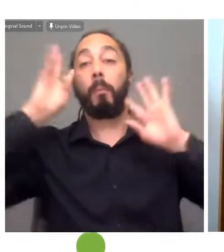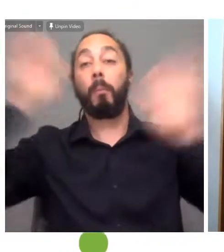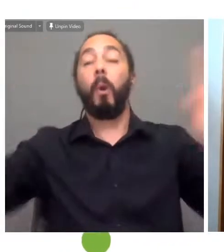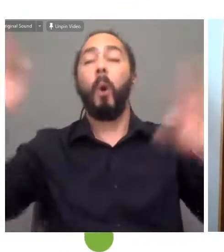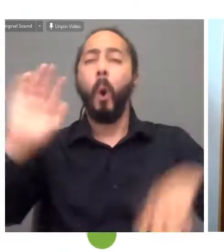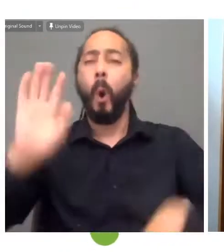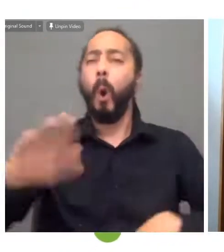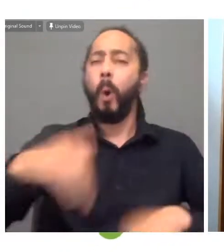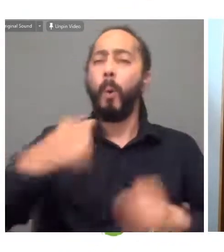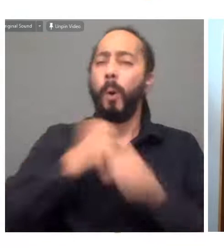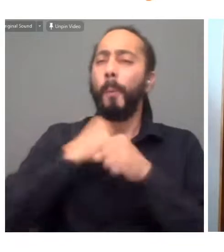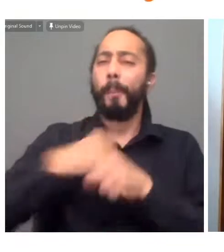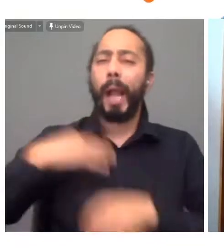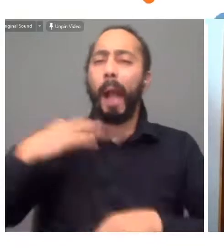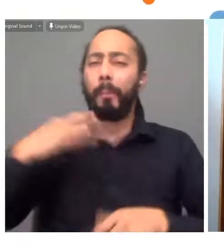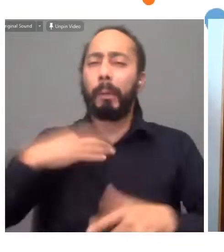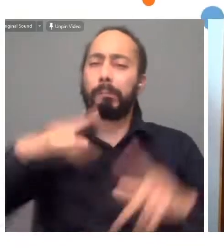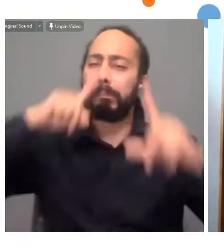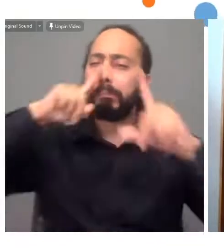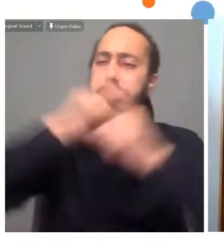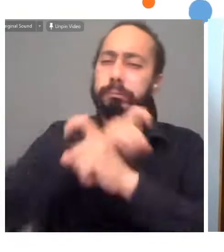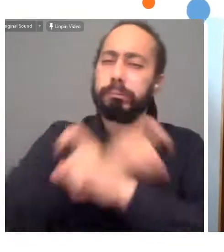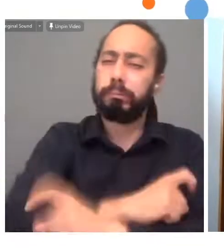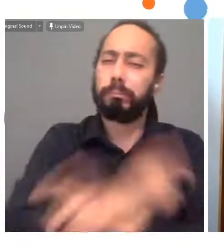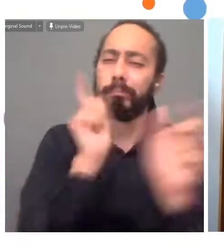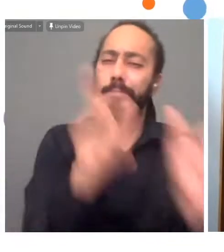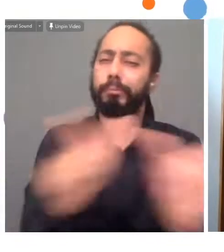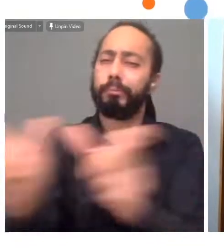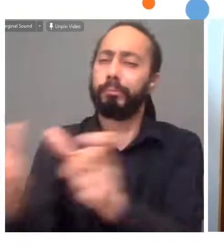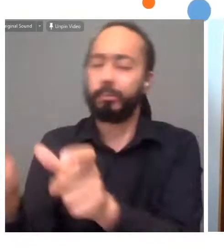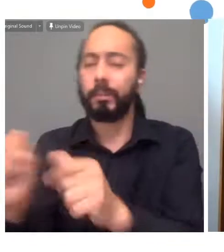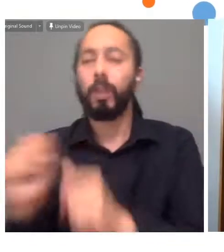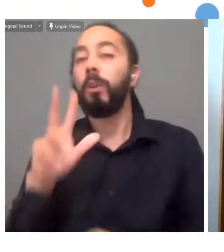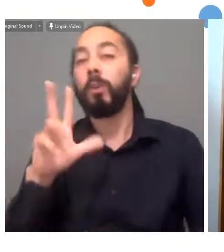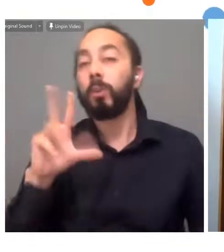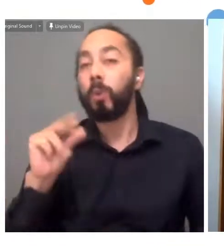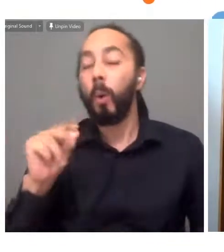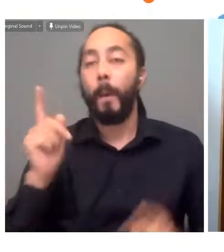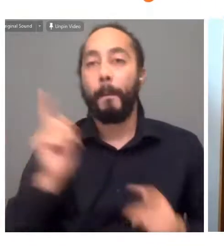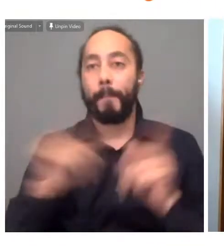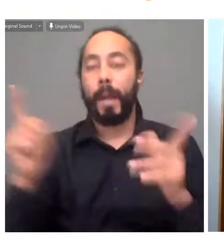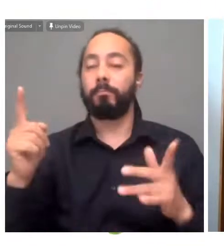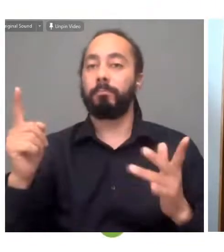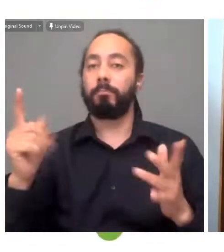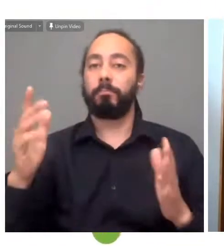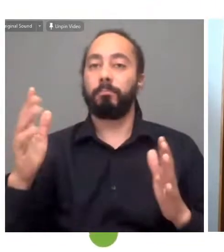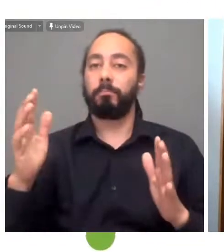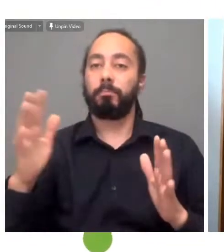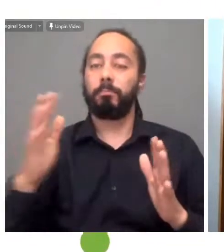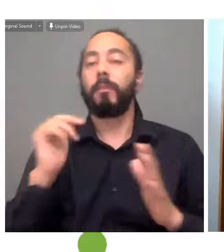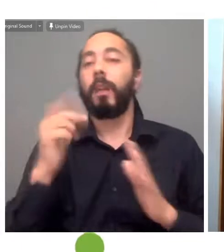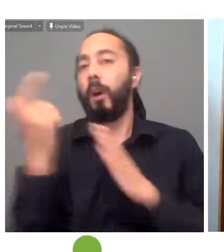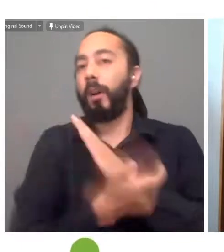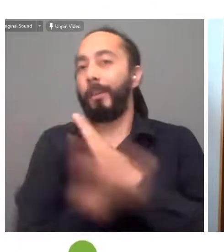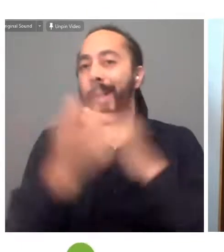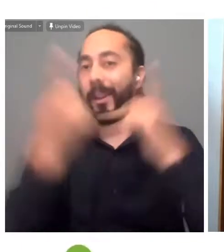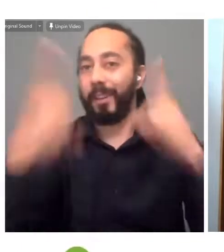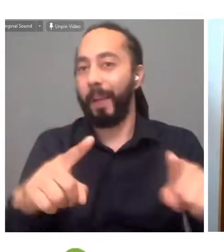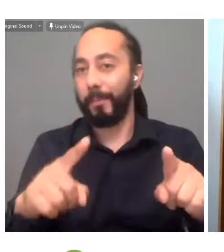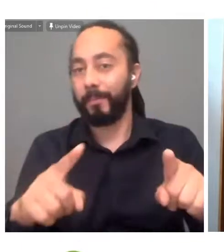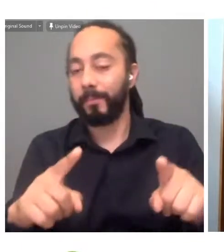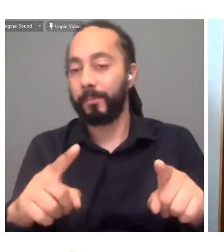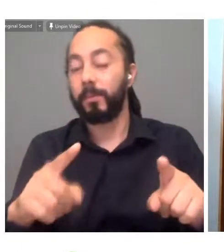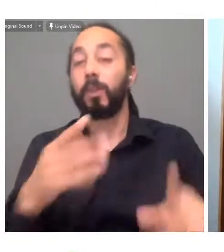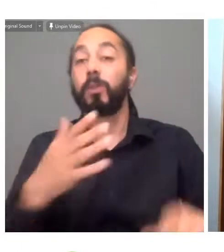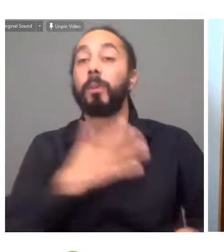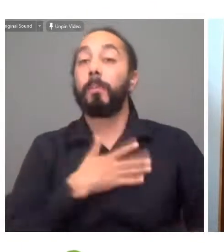apply. But by default, this is what's happening. So there is a real willingness on a part of my